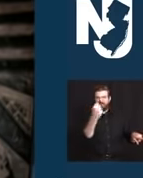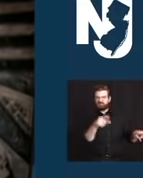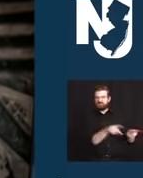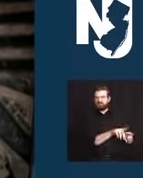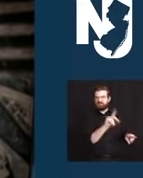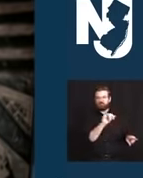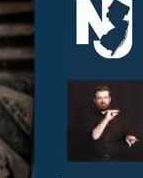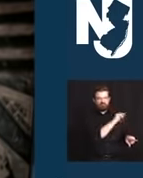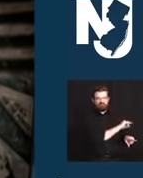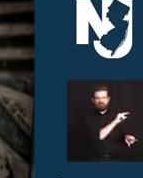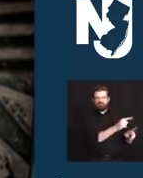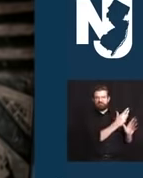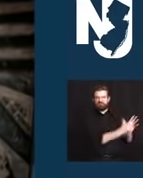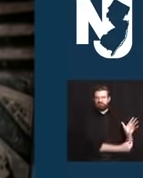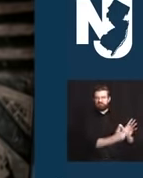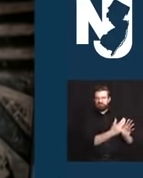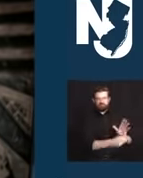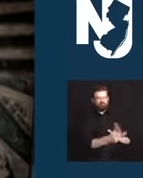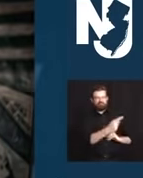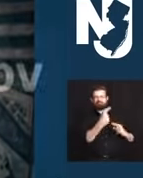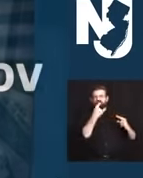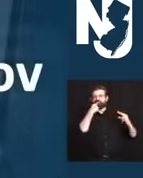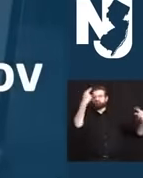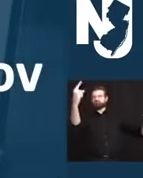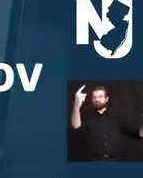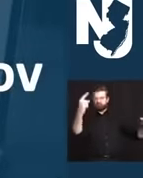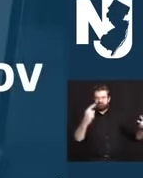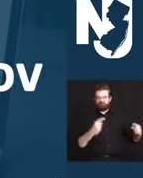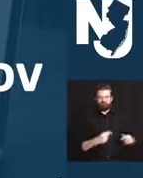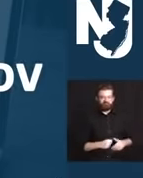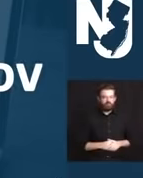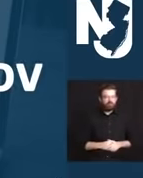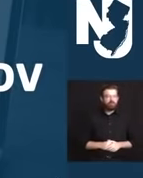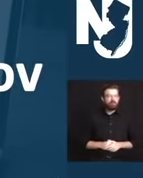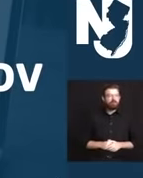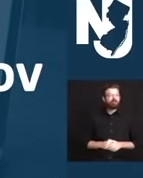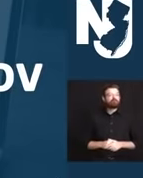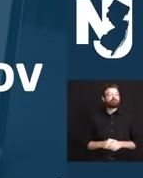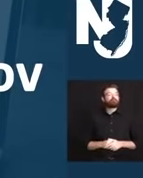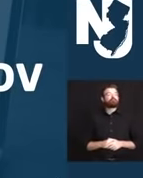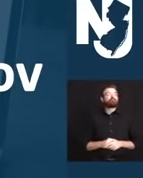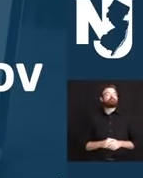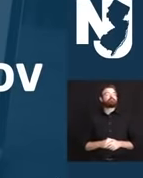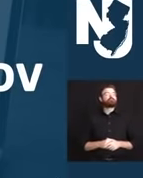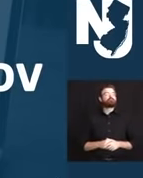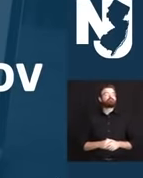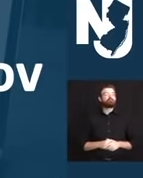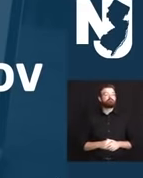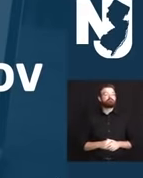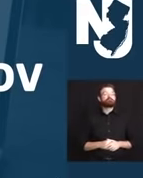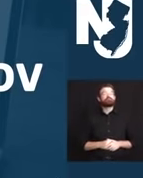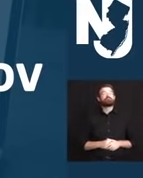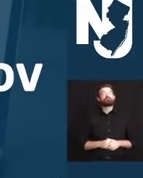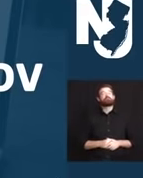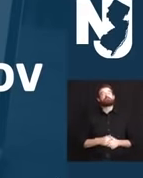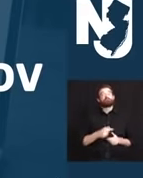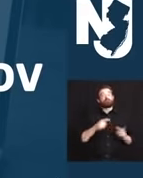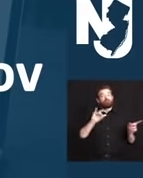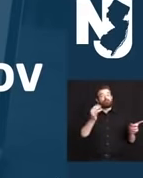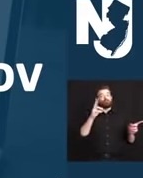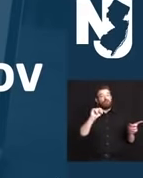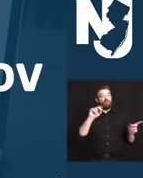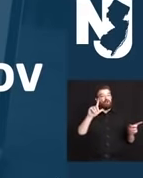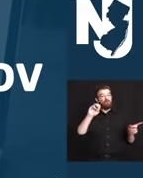giants. Before we go to the overnight numbers, I looked, John Lewis was the last living